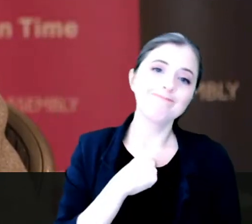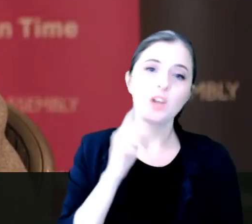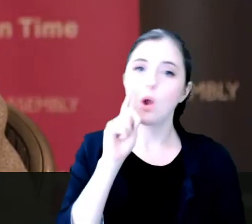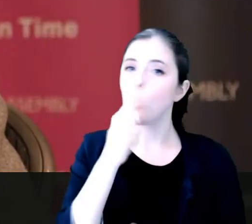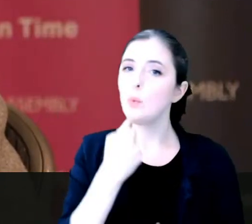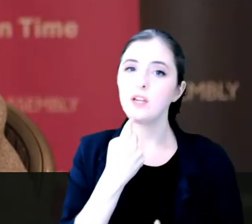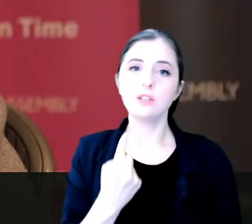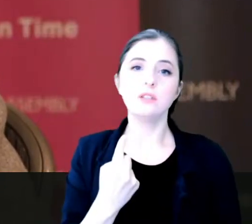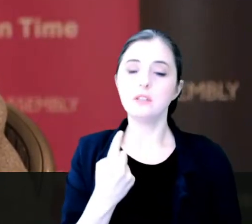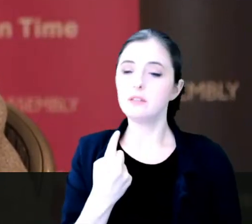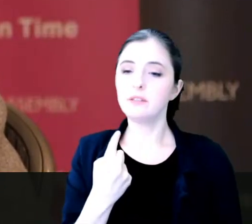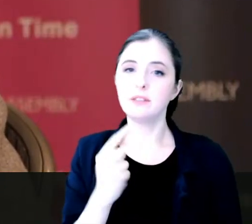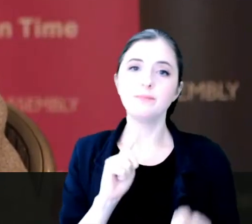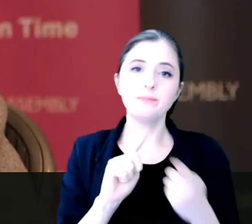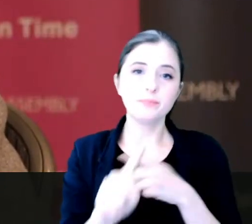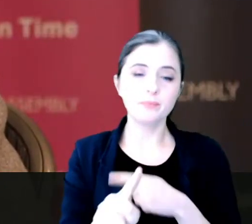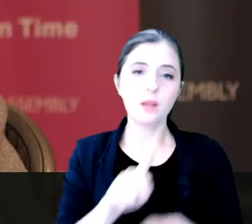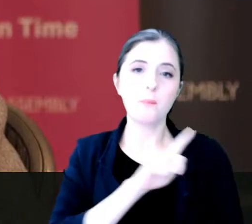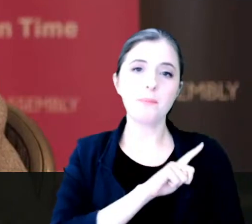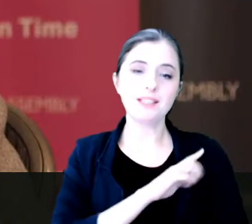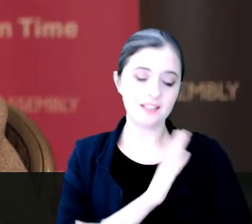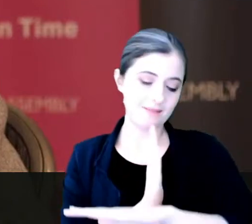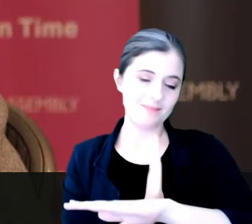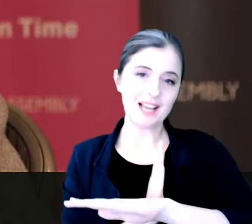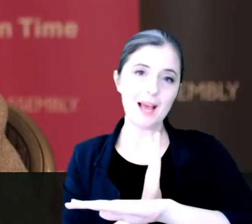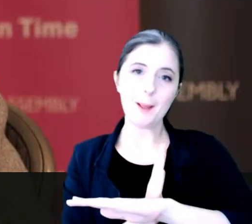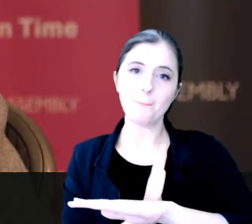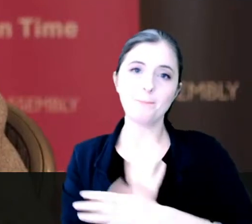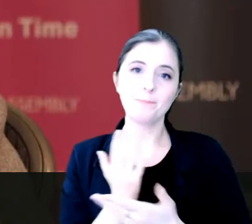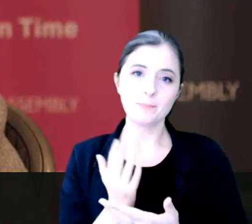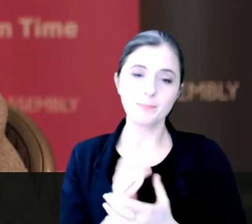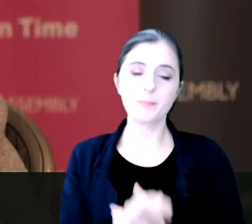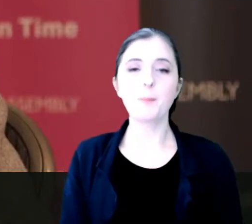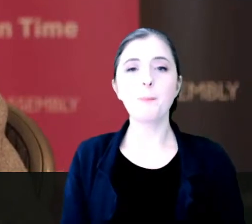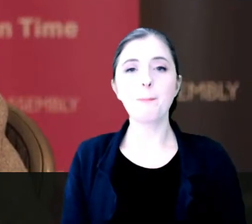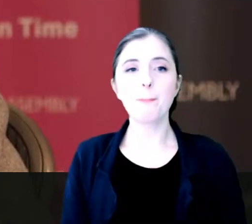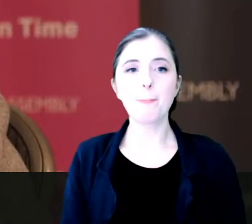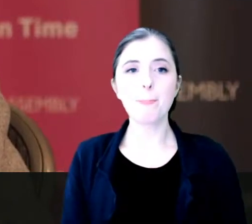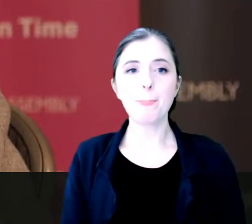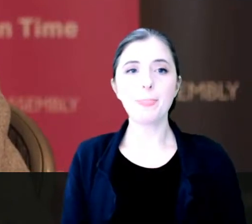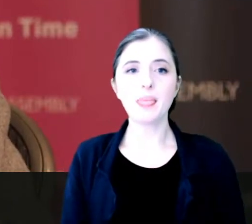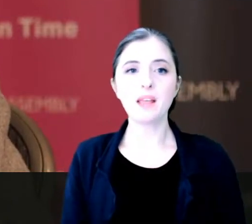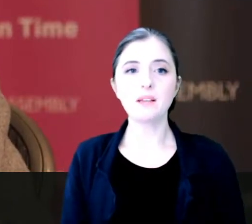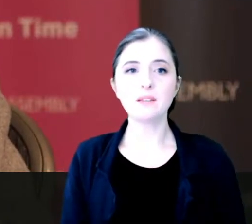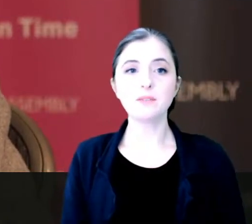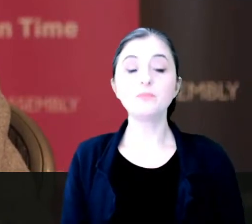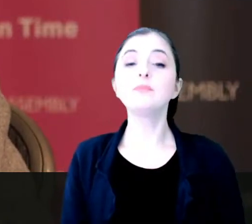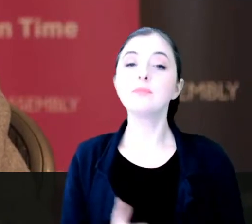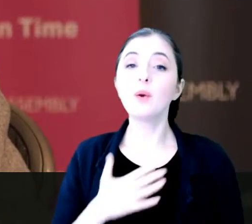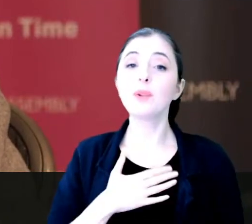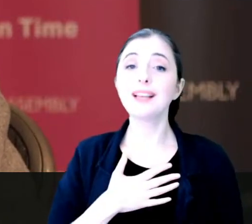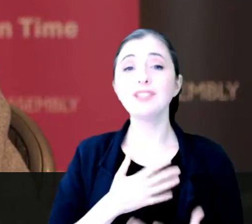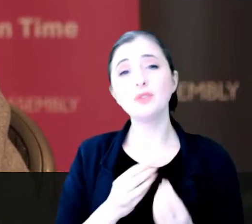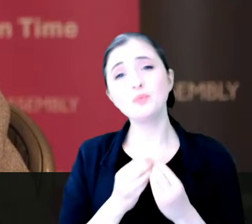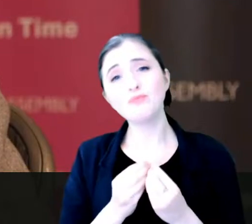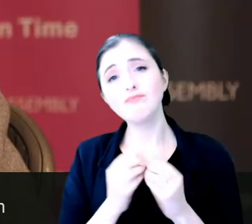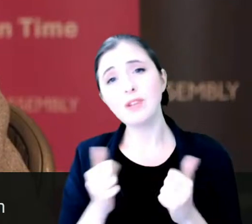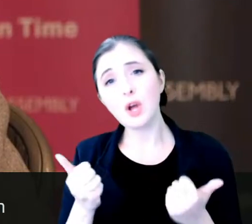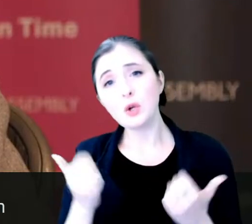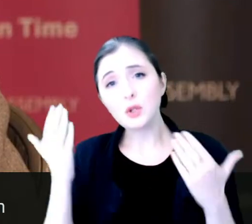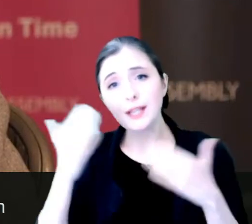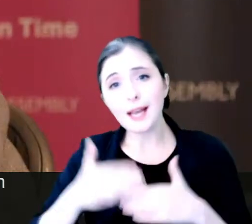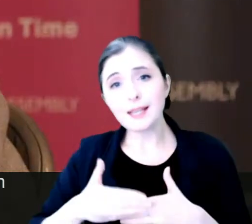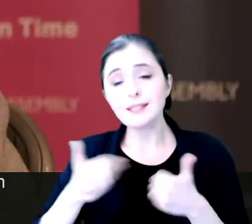take because of the time constraints tonight. May I wish everyone good night, and thank you once